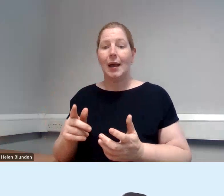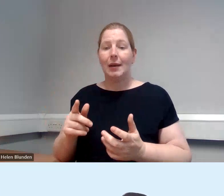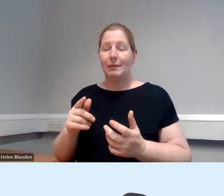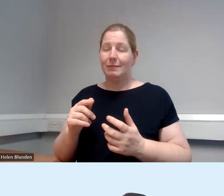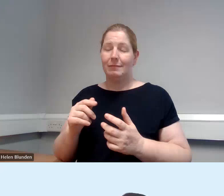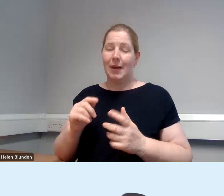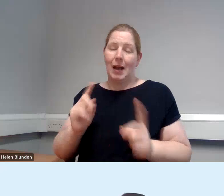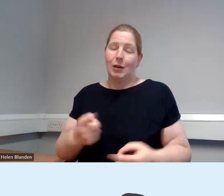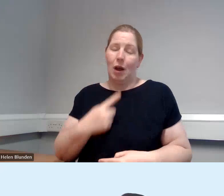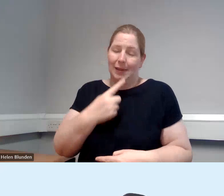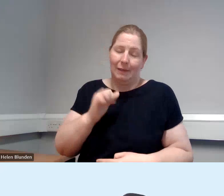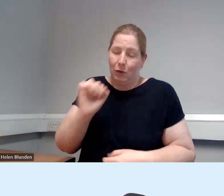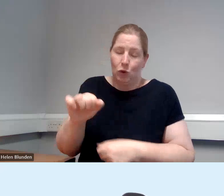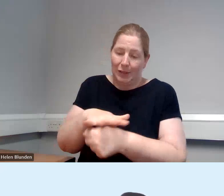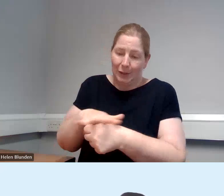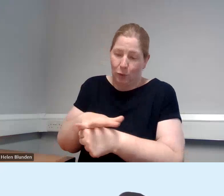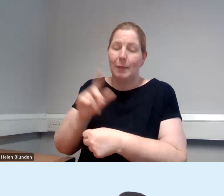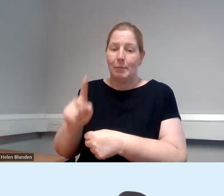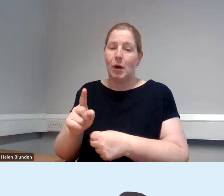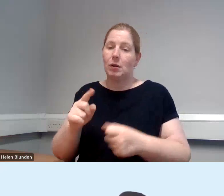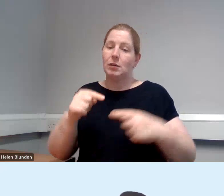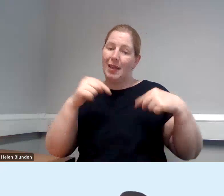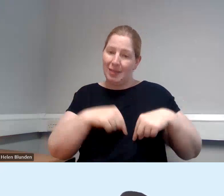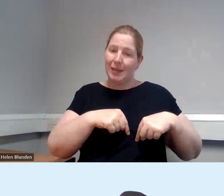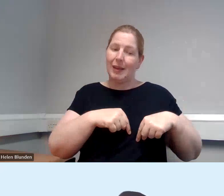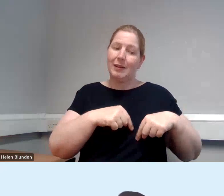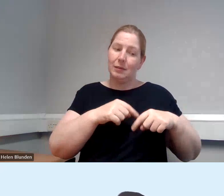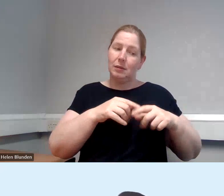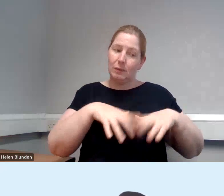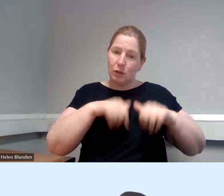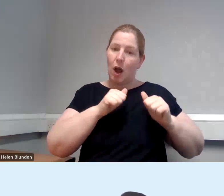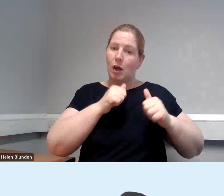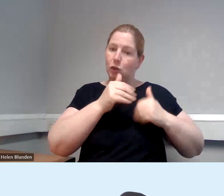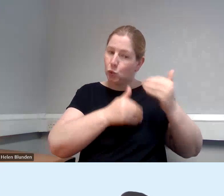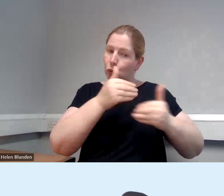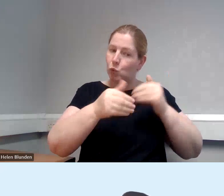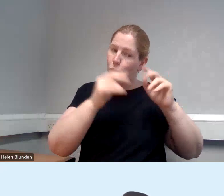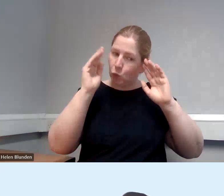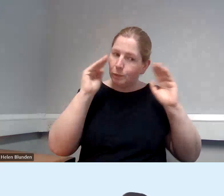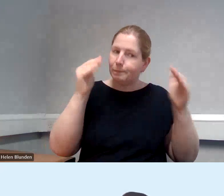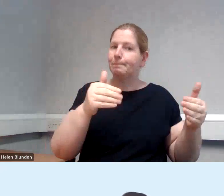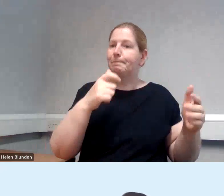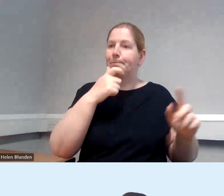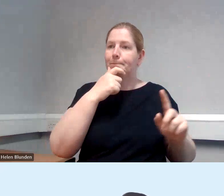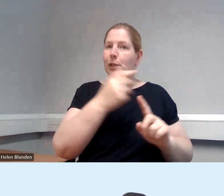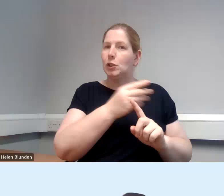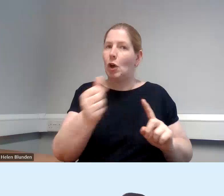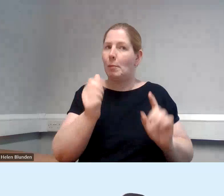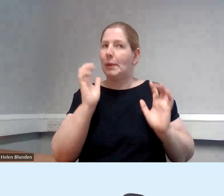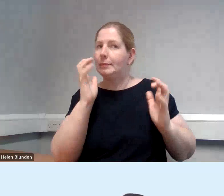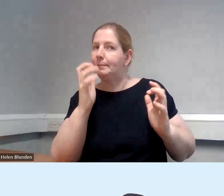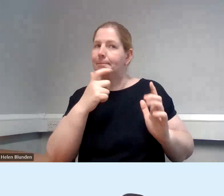think that is something that this programme has faced into over the last 18 months, that there's just a bit of